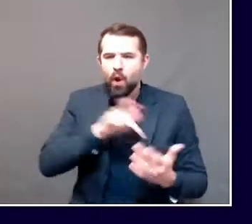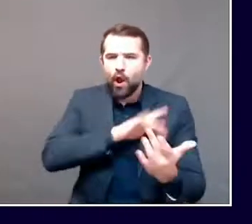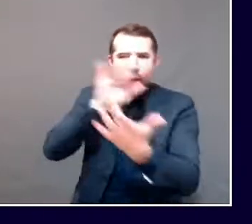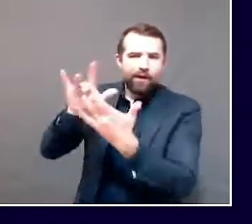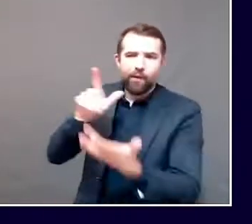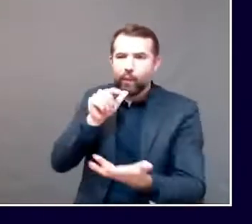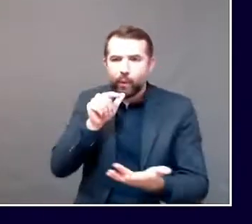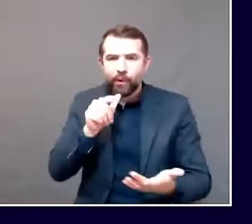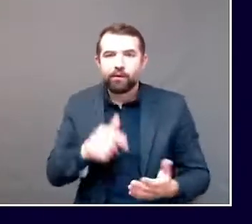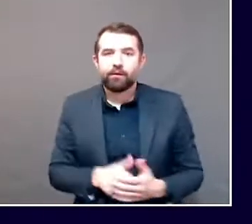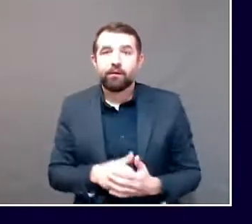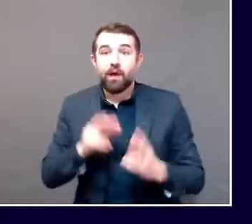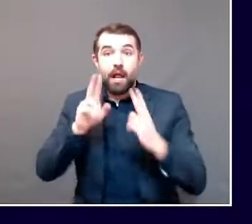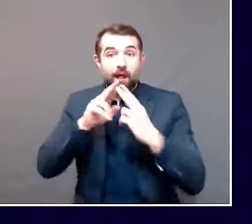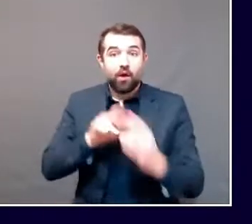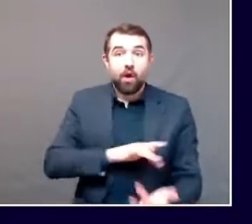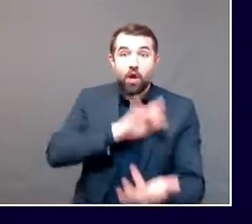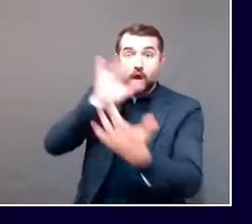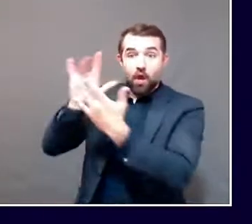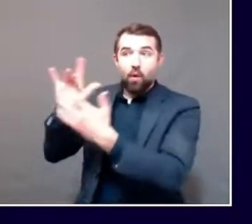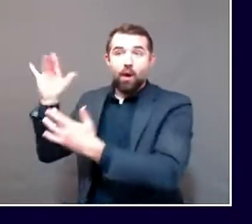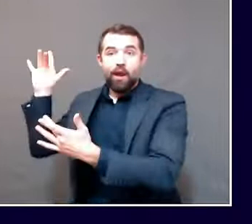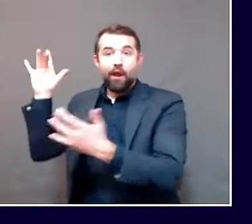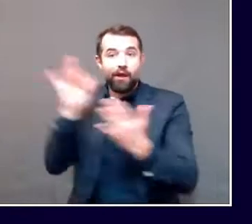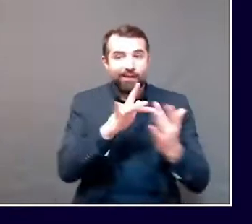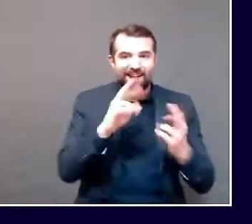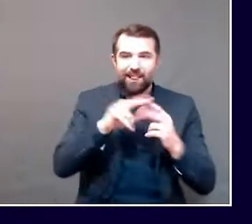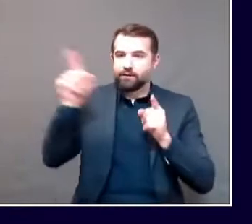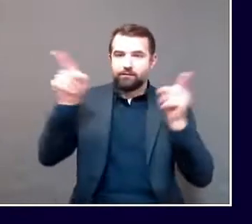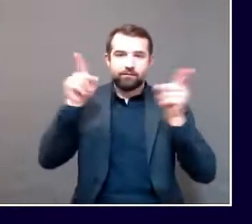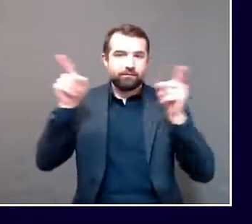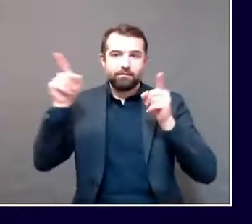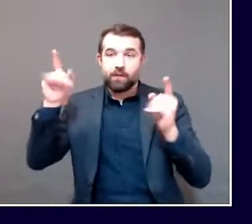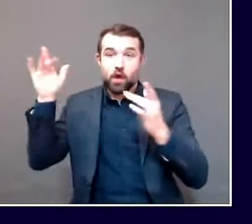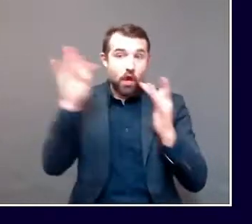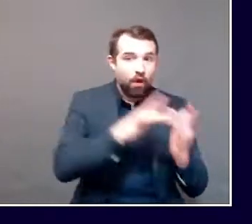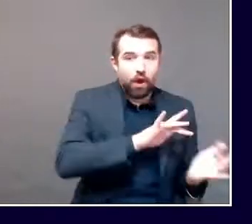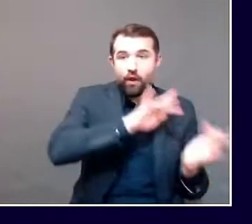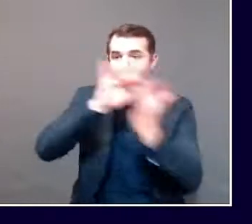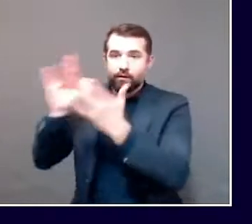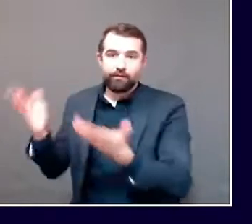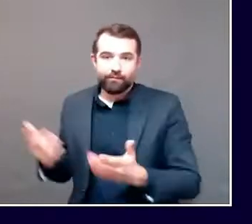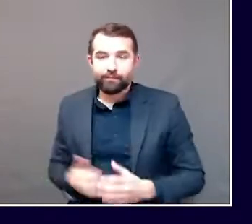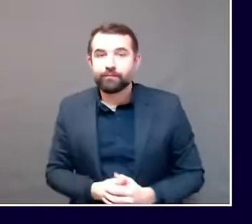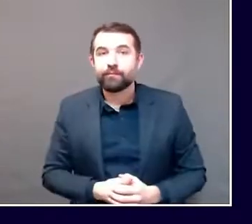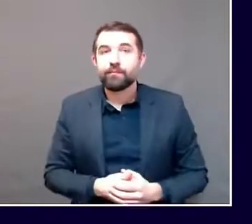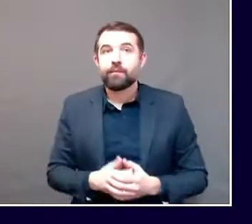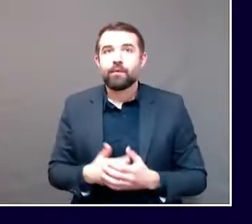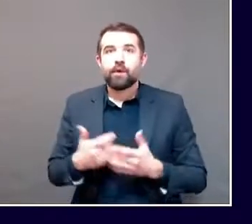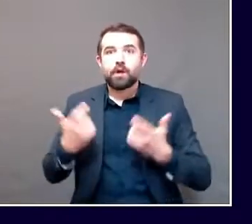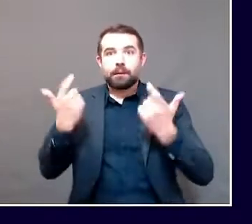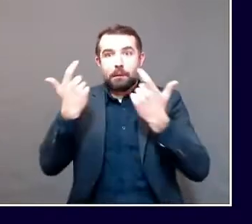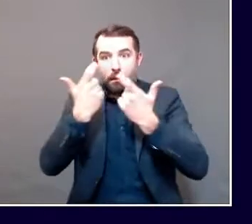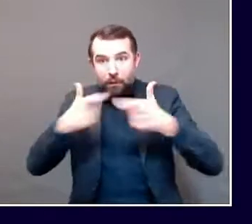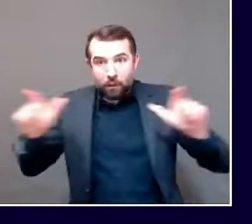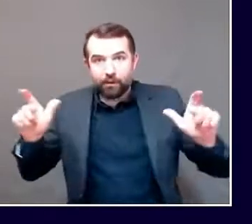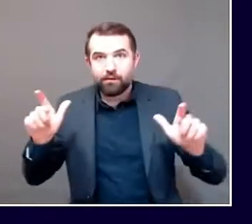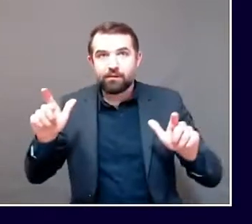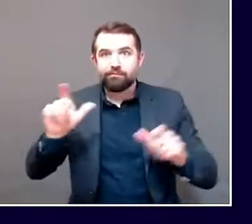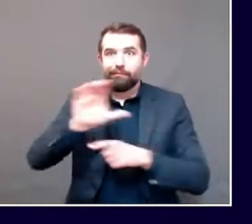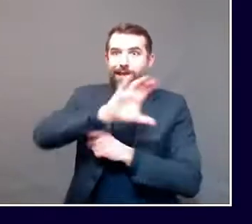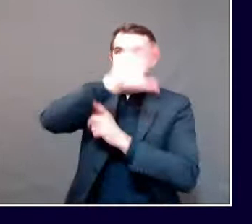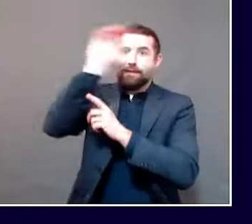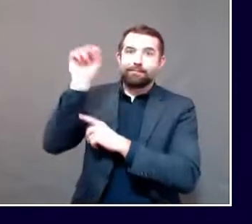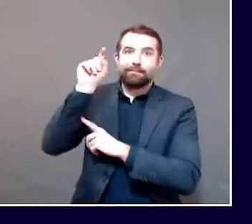Maine. I'm aware of one very large multi-specialty practice group that has developed a roster of healthcare personnel